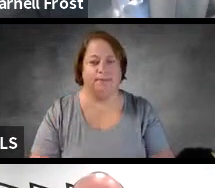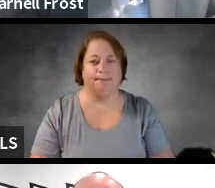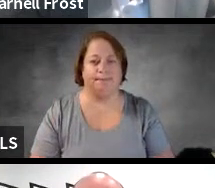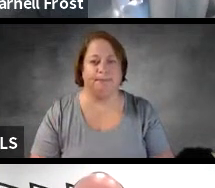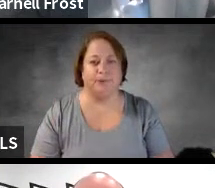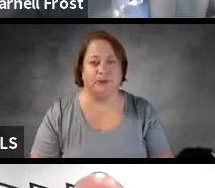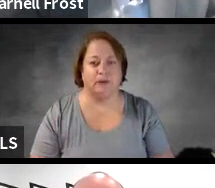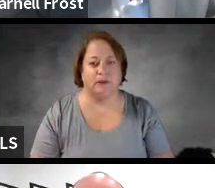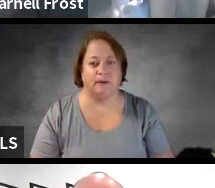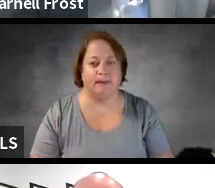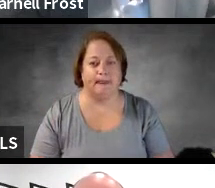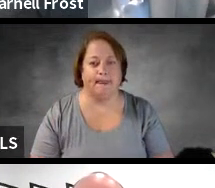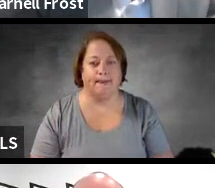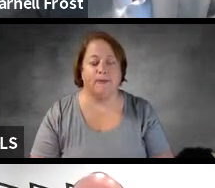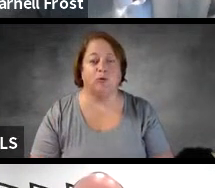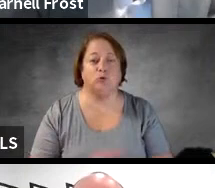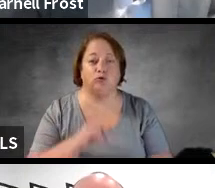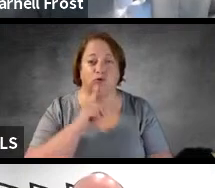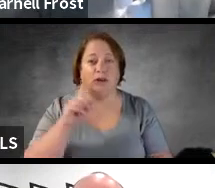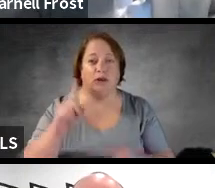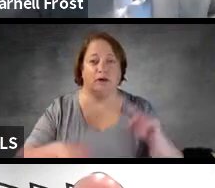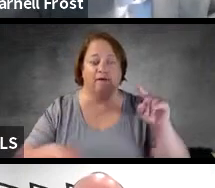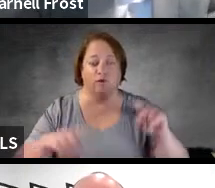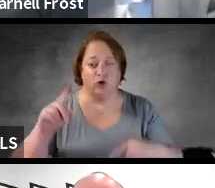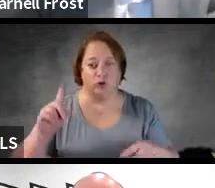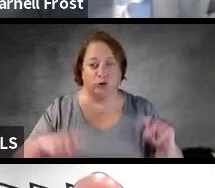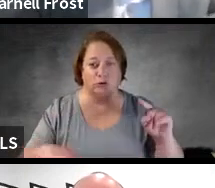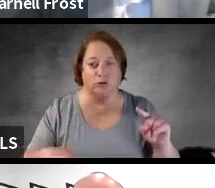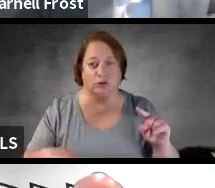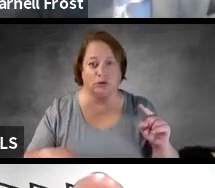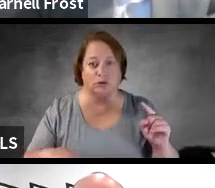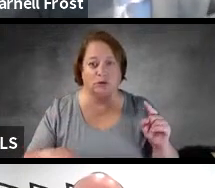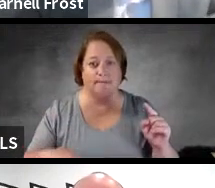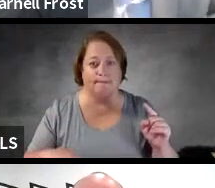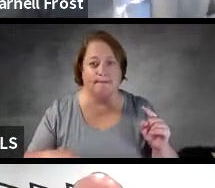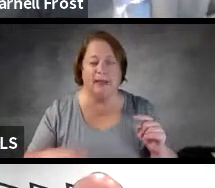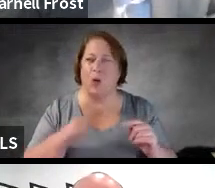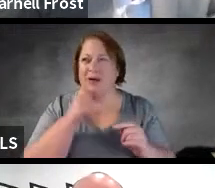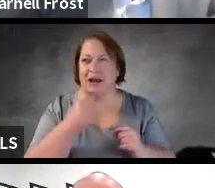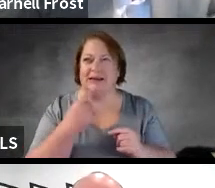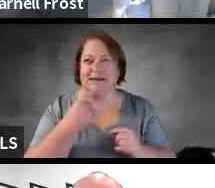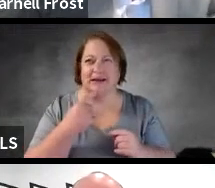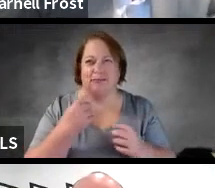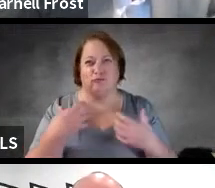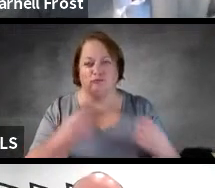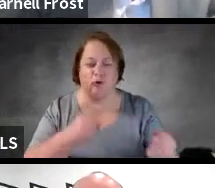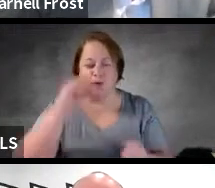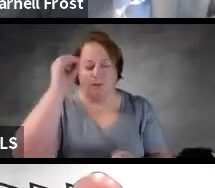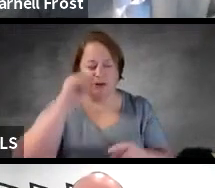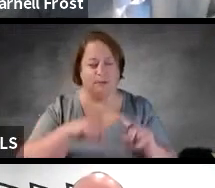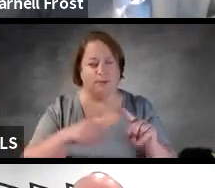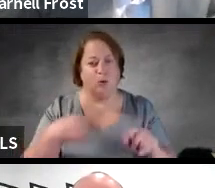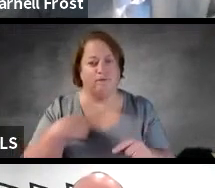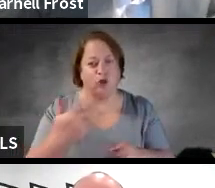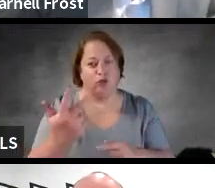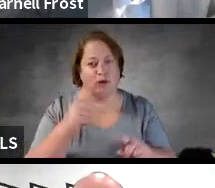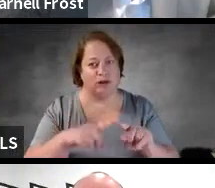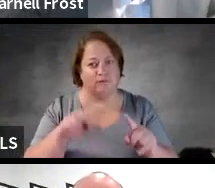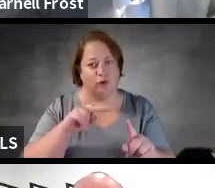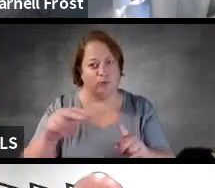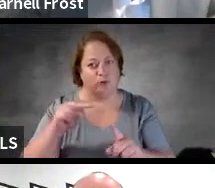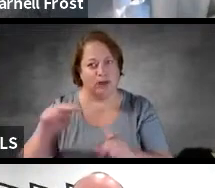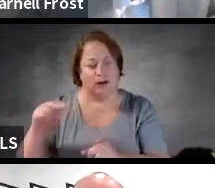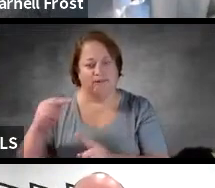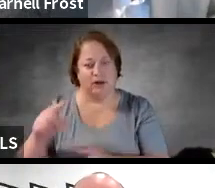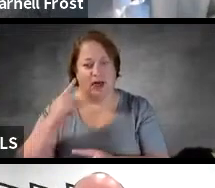it's a very, very diverse, very, I wouldn't say opinionated, but we have three different viewpoints, and I think it